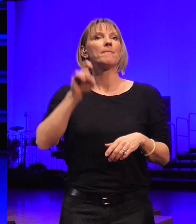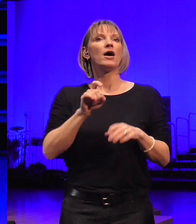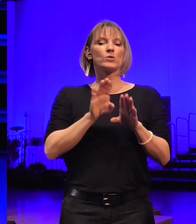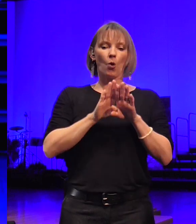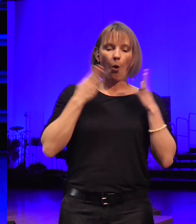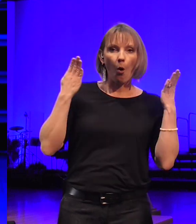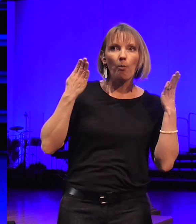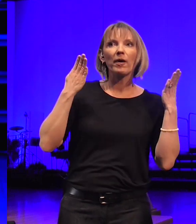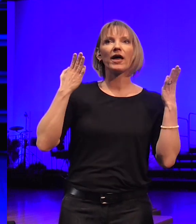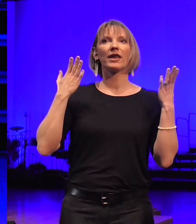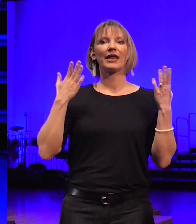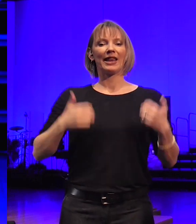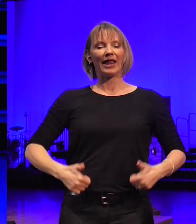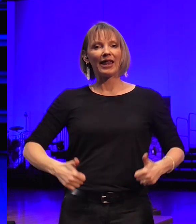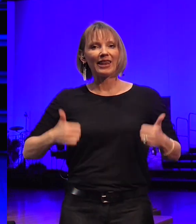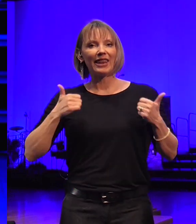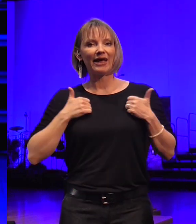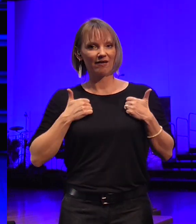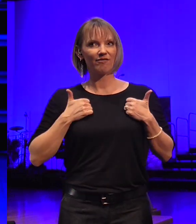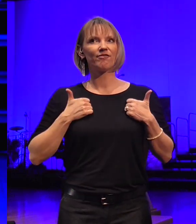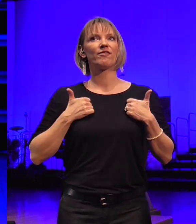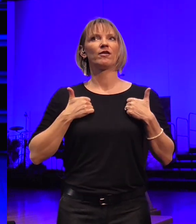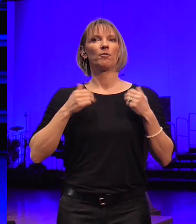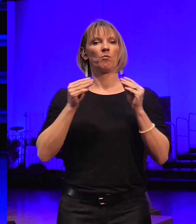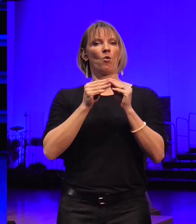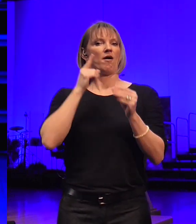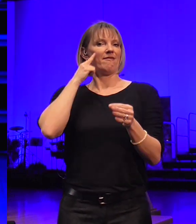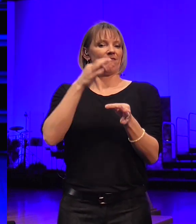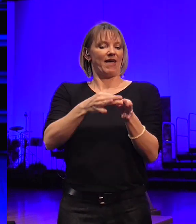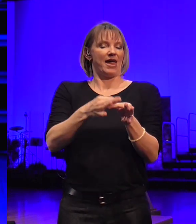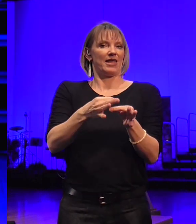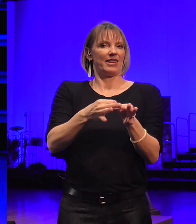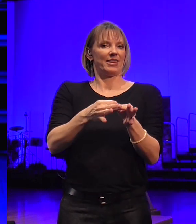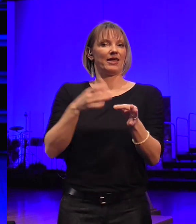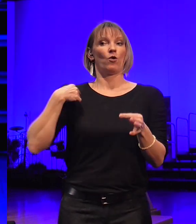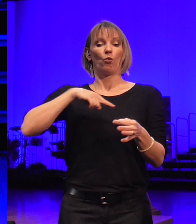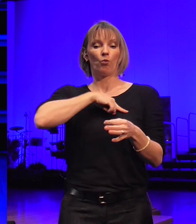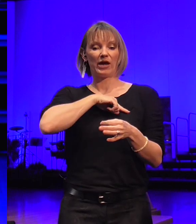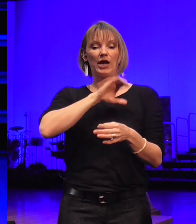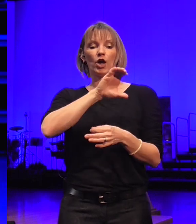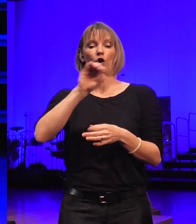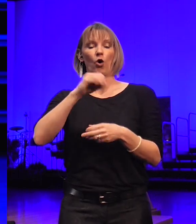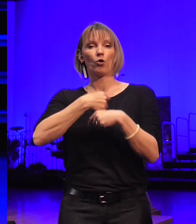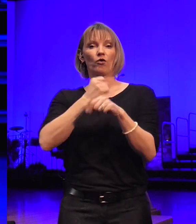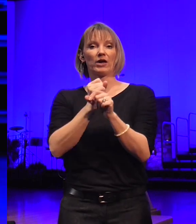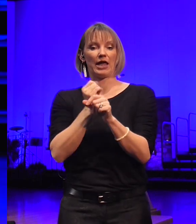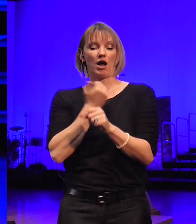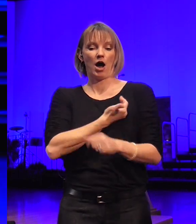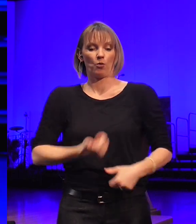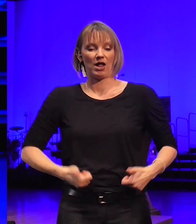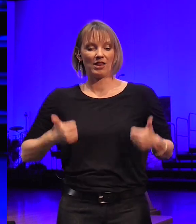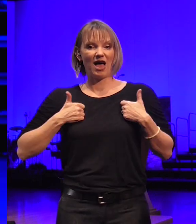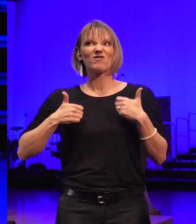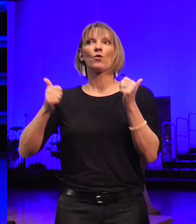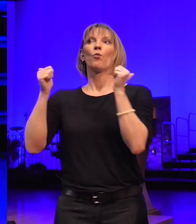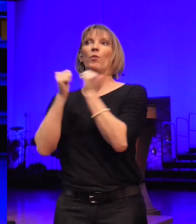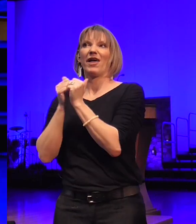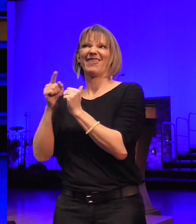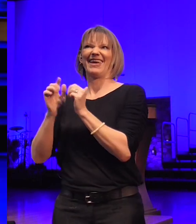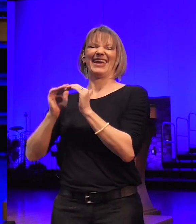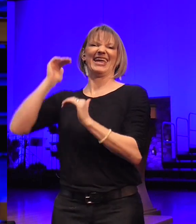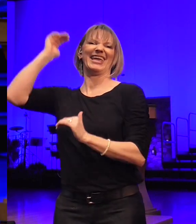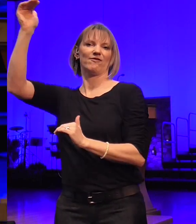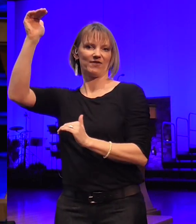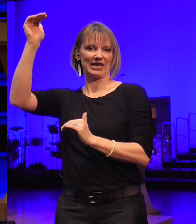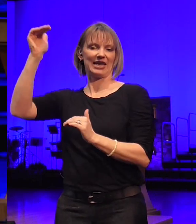live in a greater degree of faith that we co-create our lives with an infinite energy,